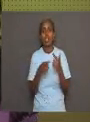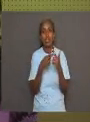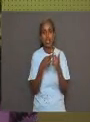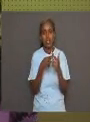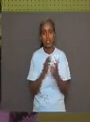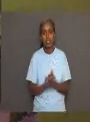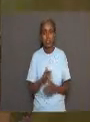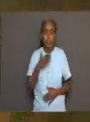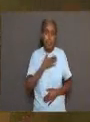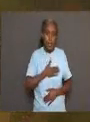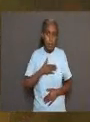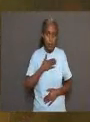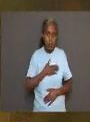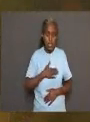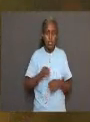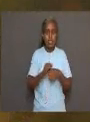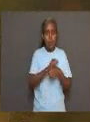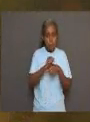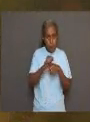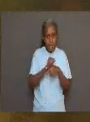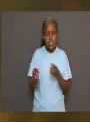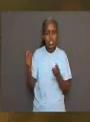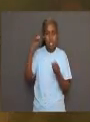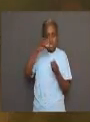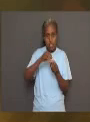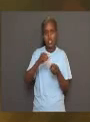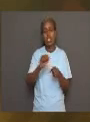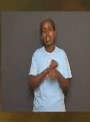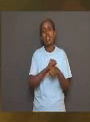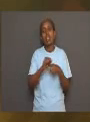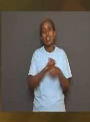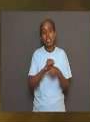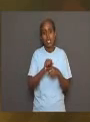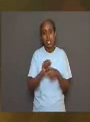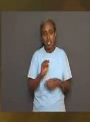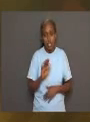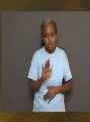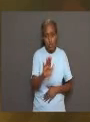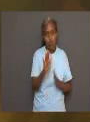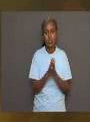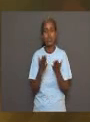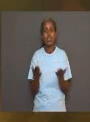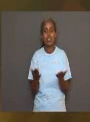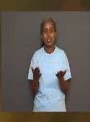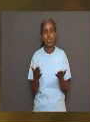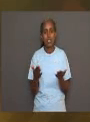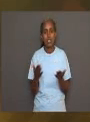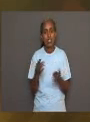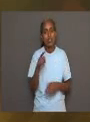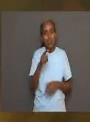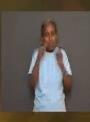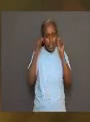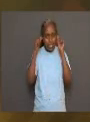interquartile range. Please practice the additional exercises in your text to ensure that you have